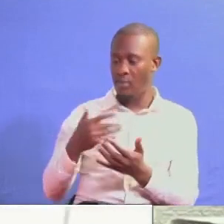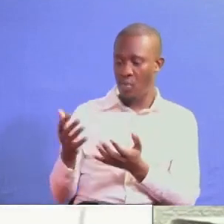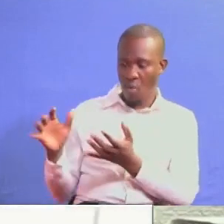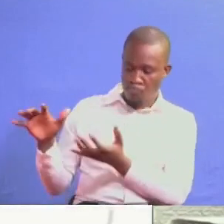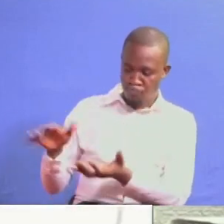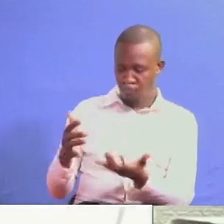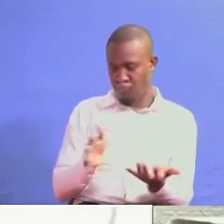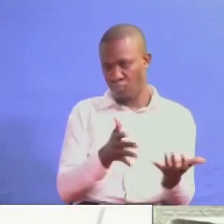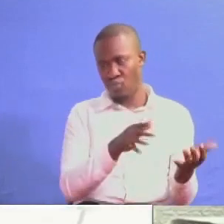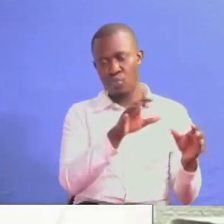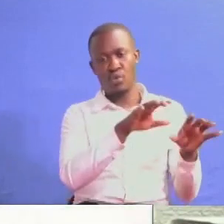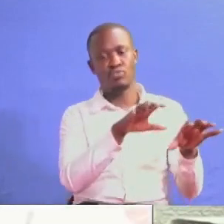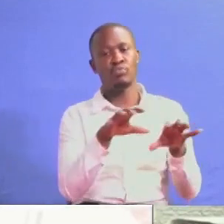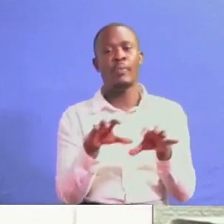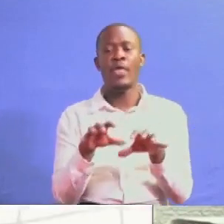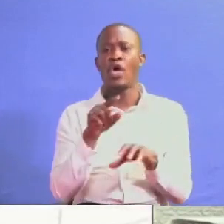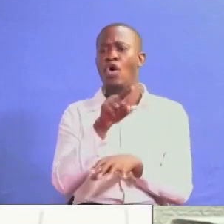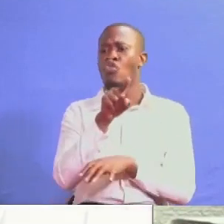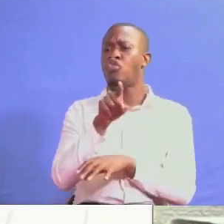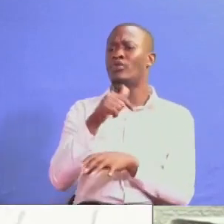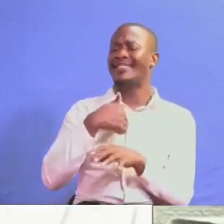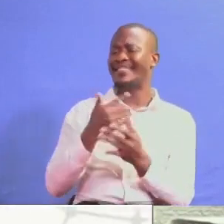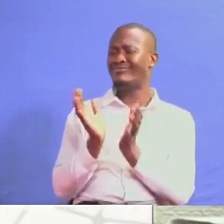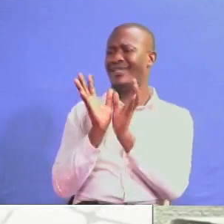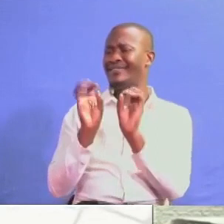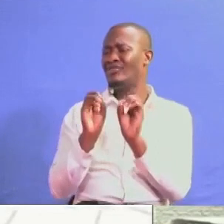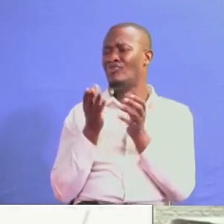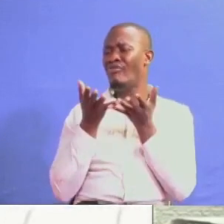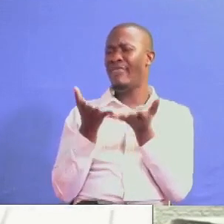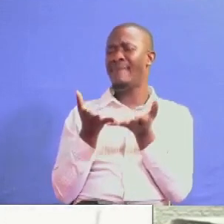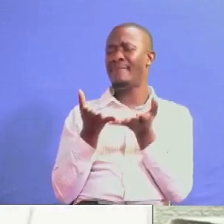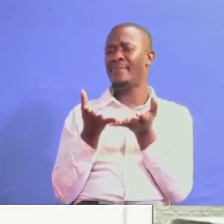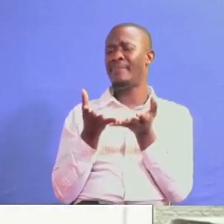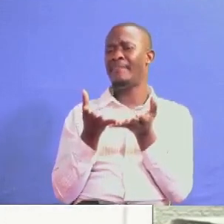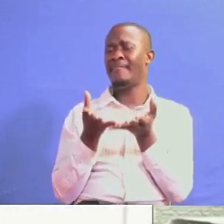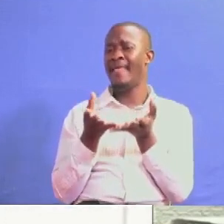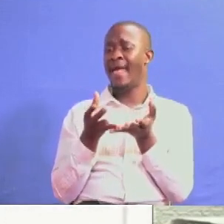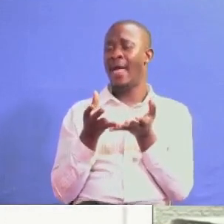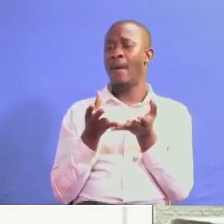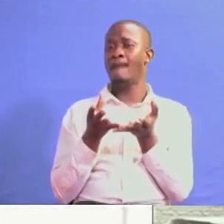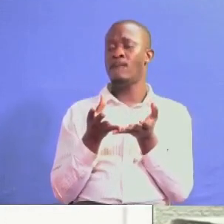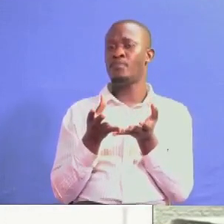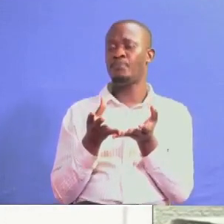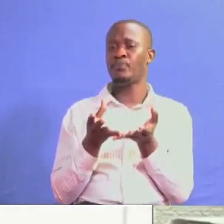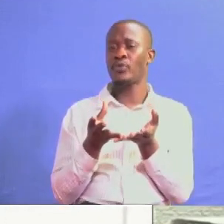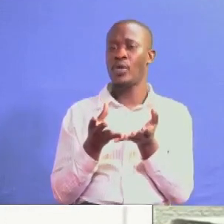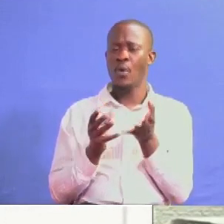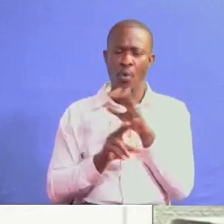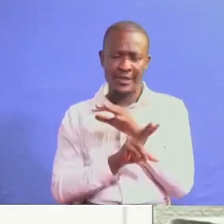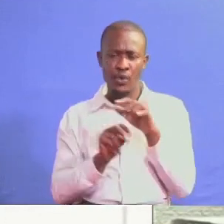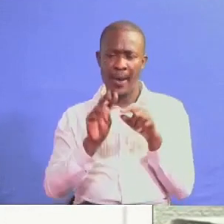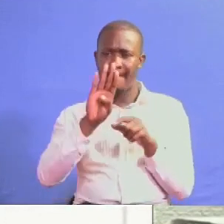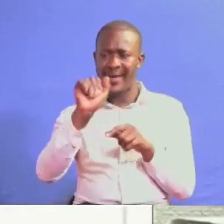water. Those that were not carried by water, that were not swept, were rooted